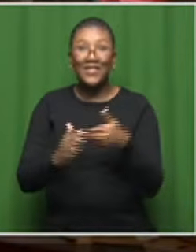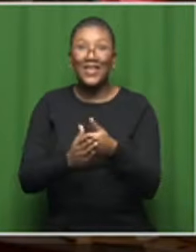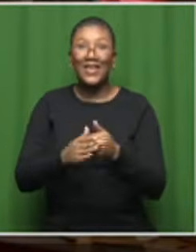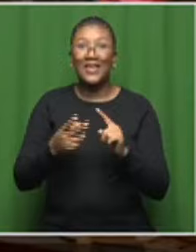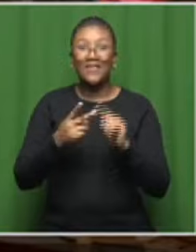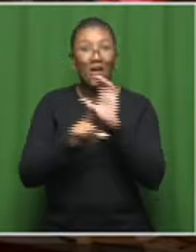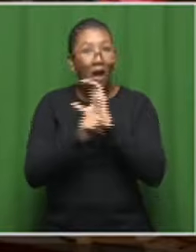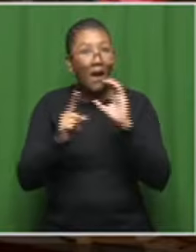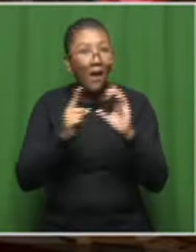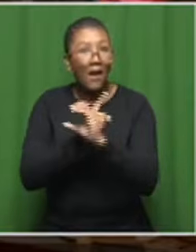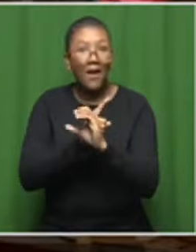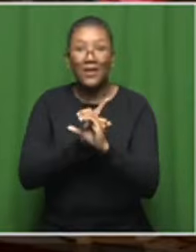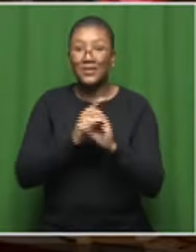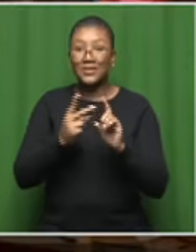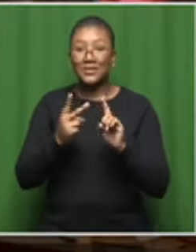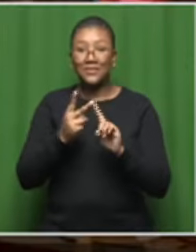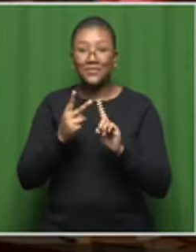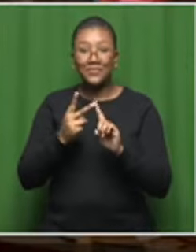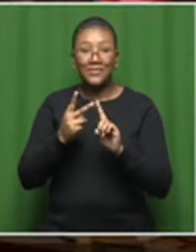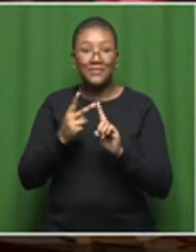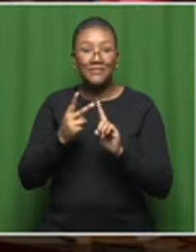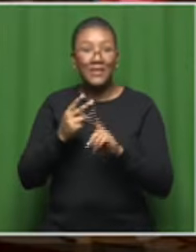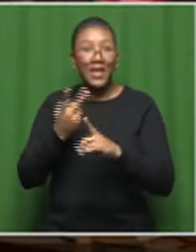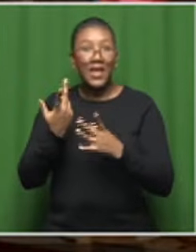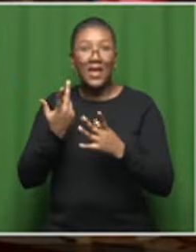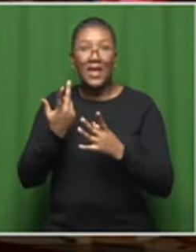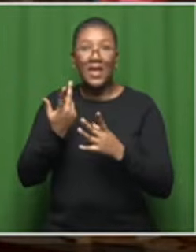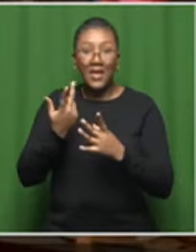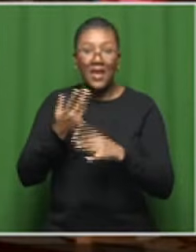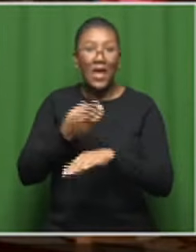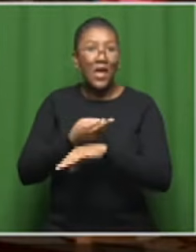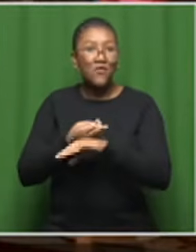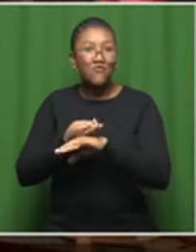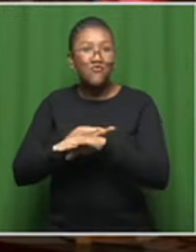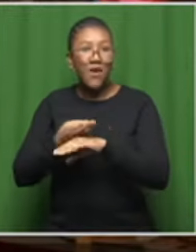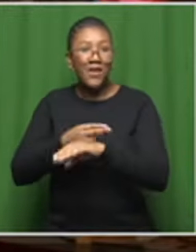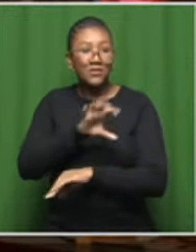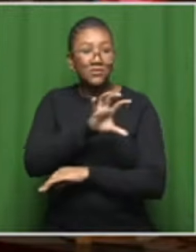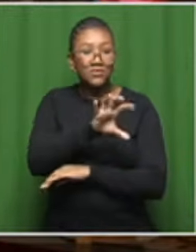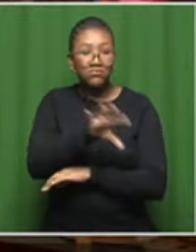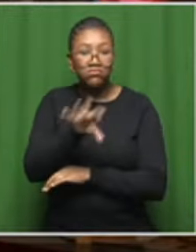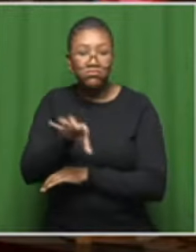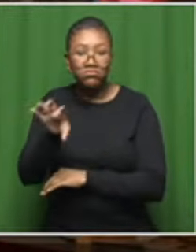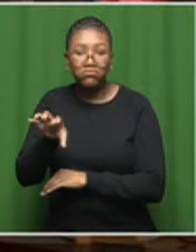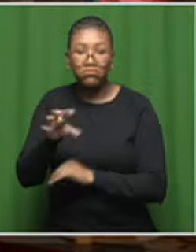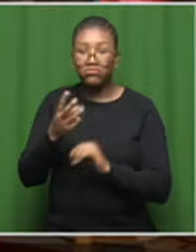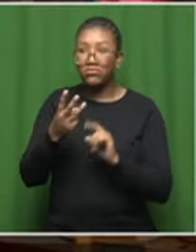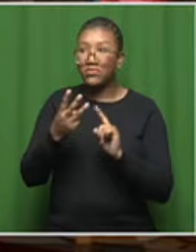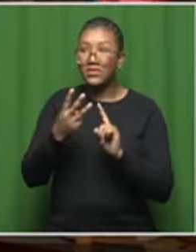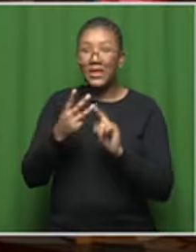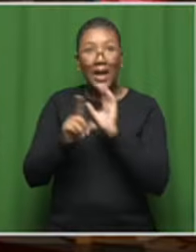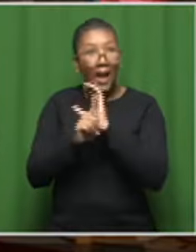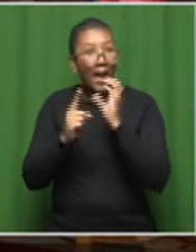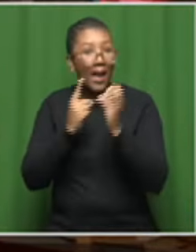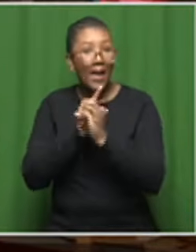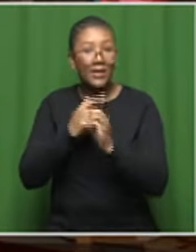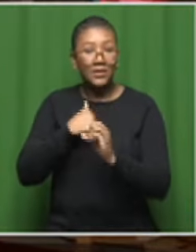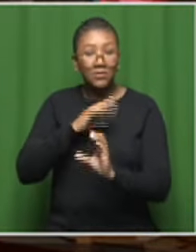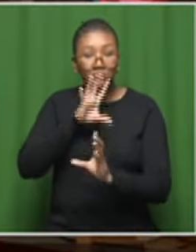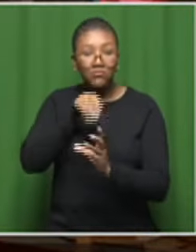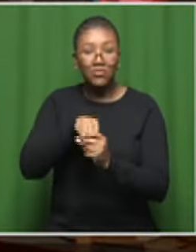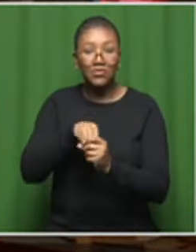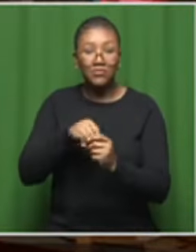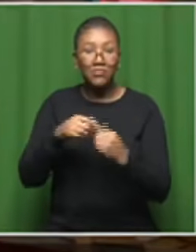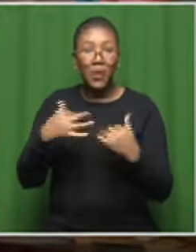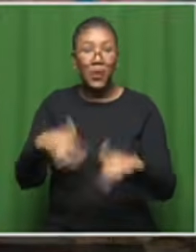I'm painting about tribes, myths, and I am part of this culture. So I think for me, it's pretty